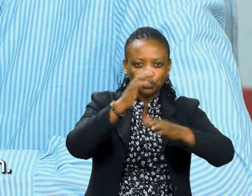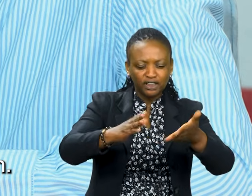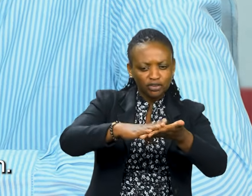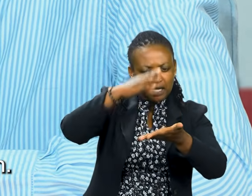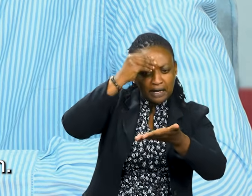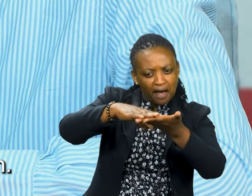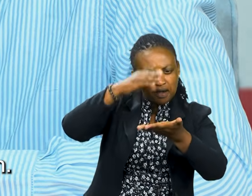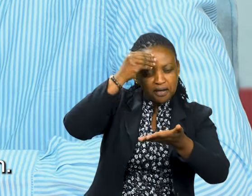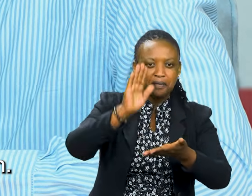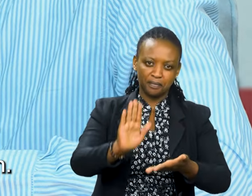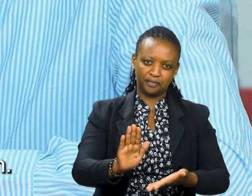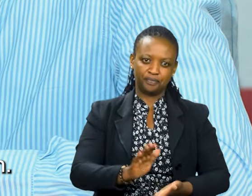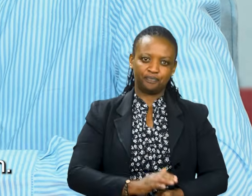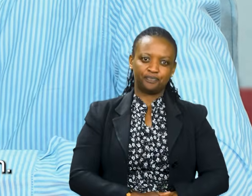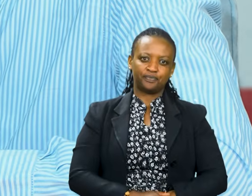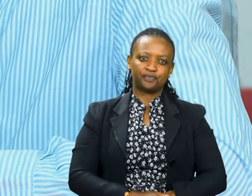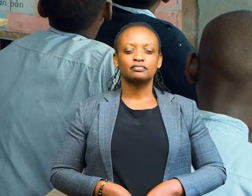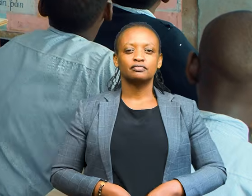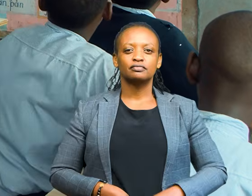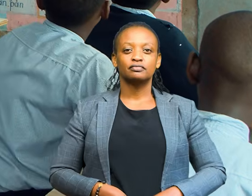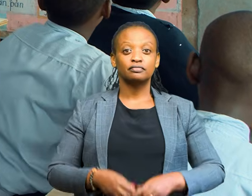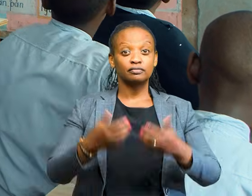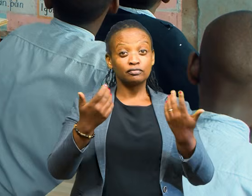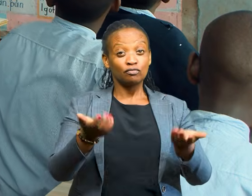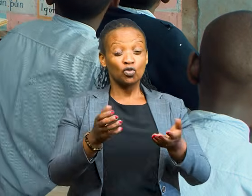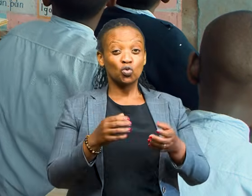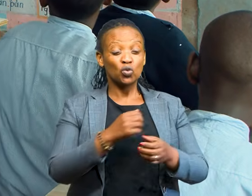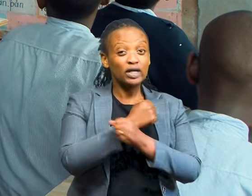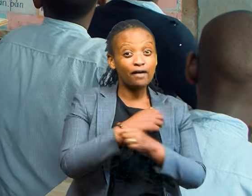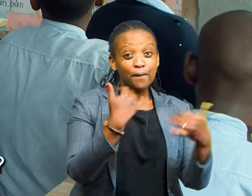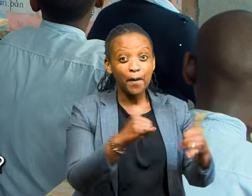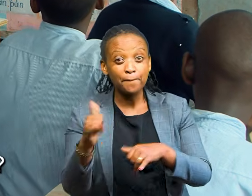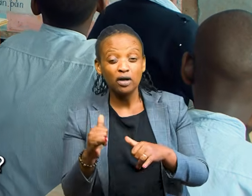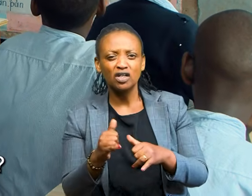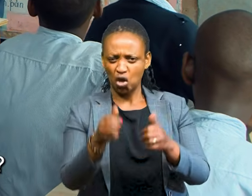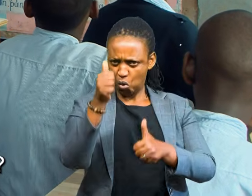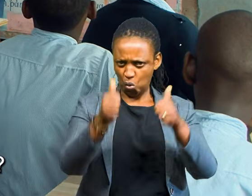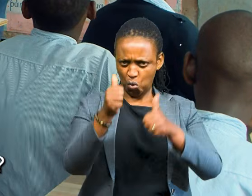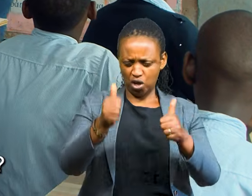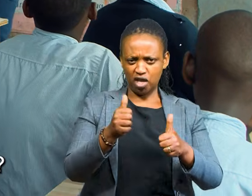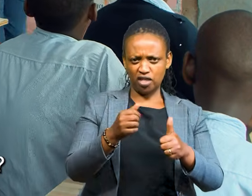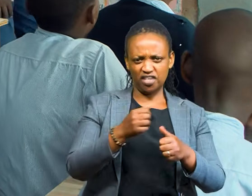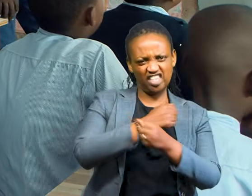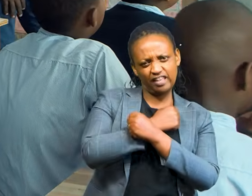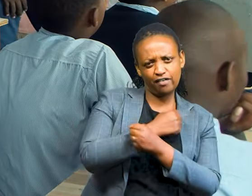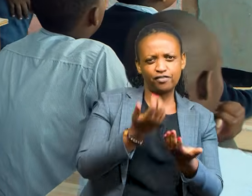learners or students to learn. Do you like playing games? Yes. Which games do you like